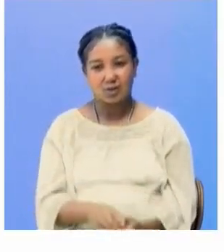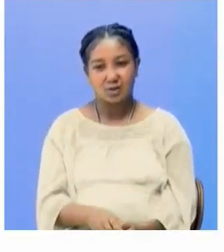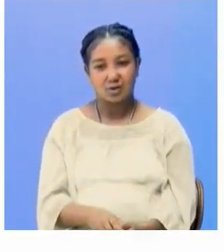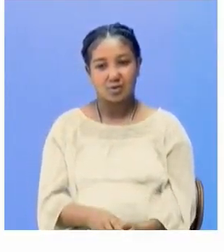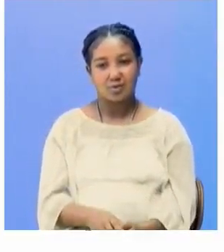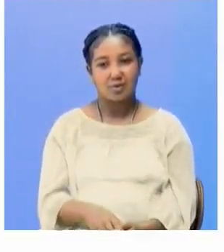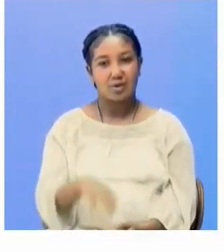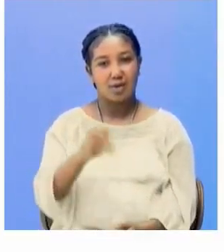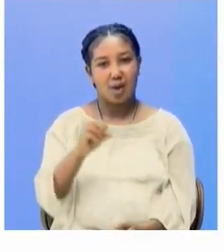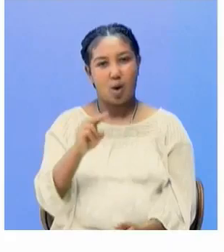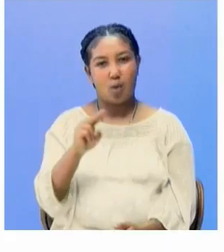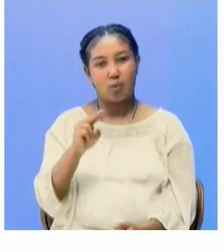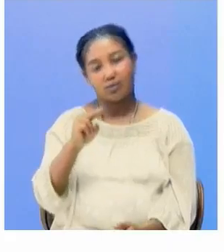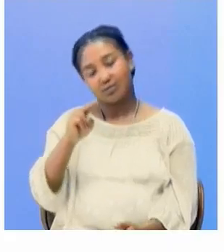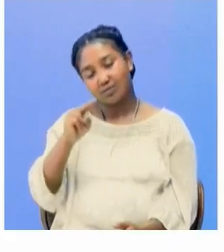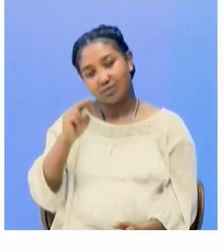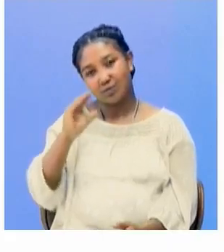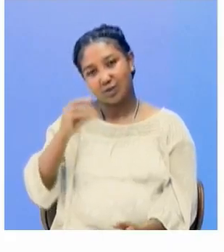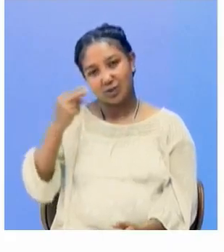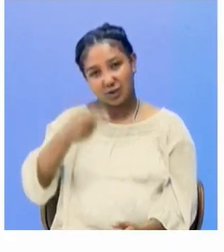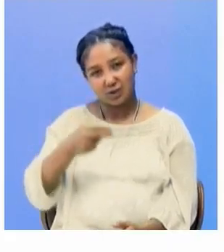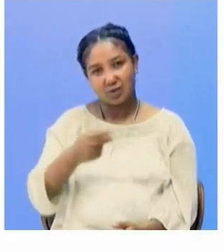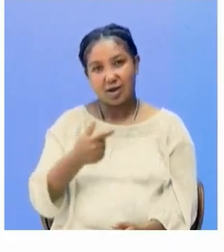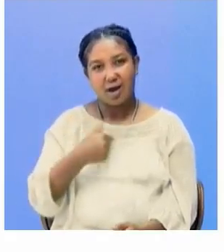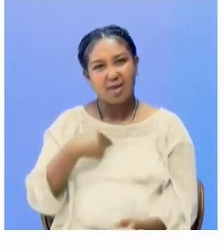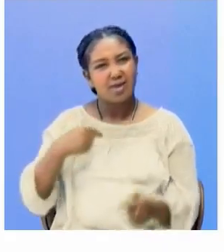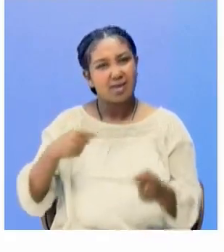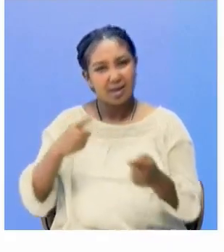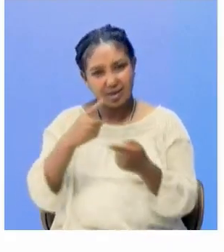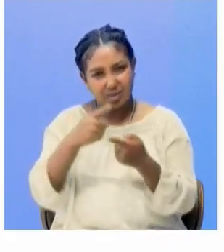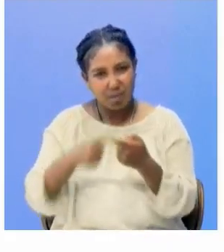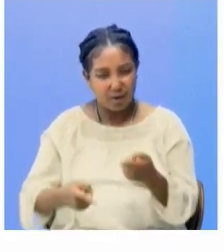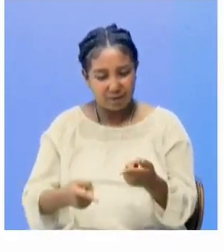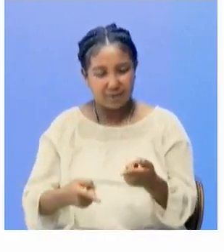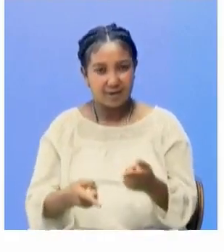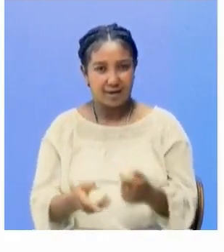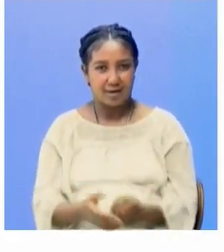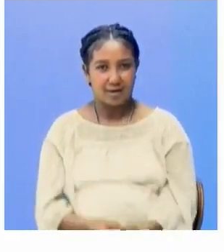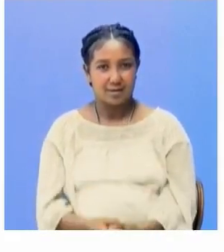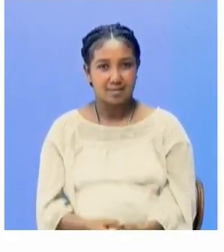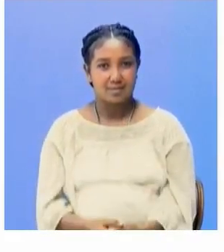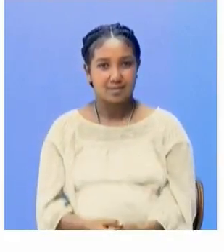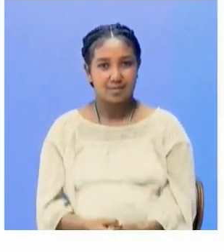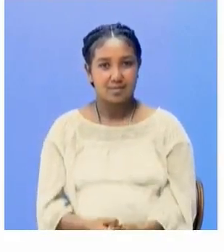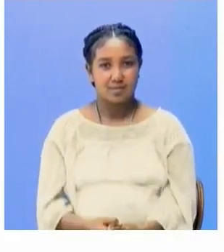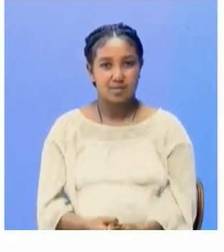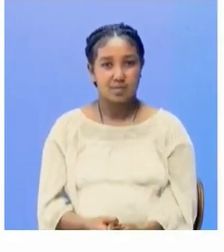I cut my finger.